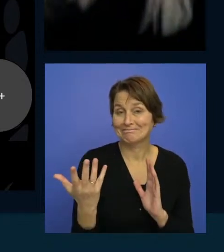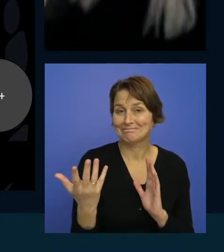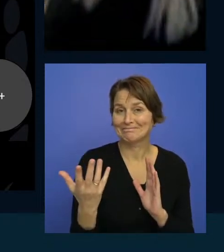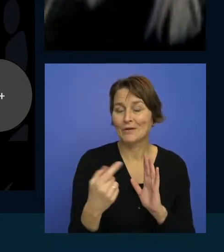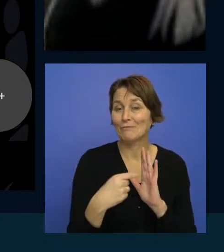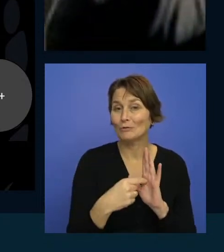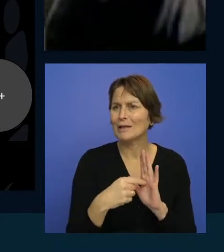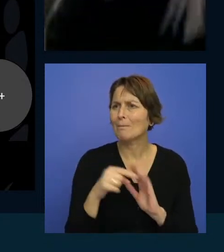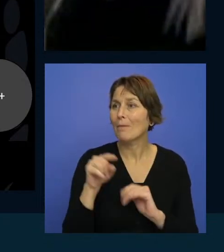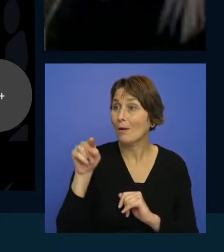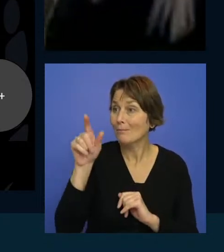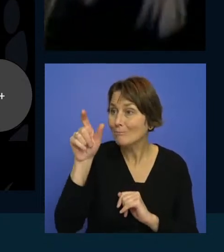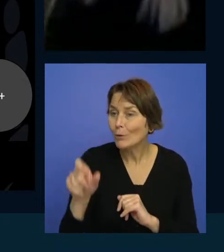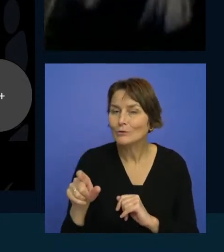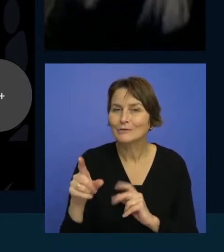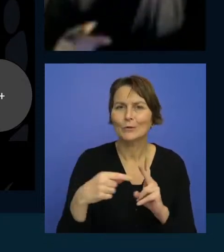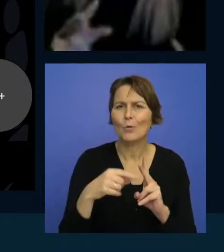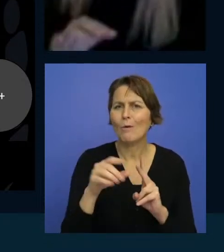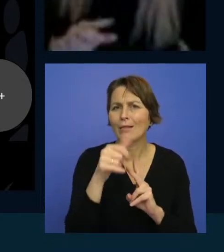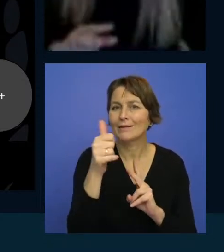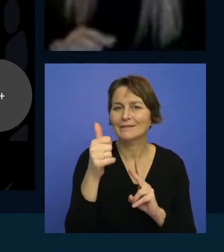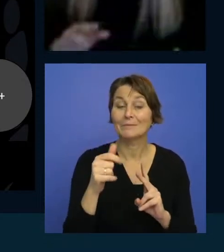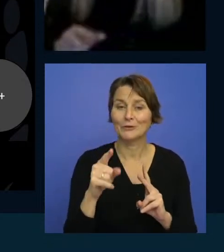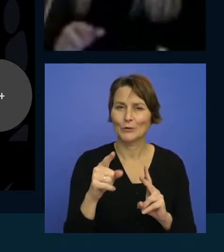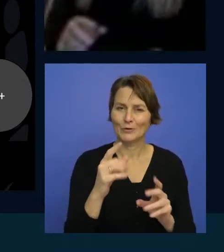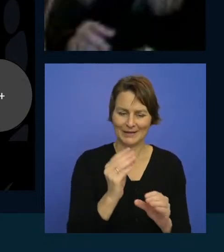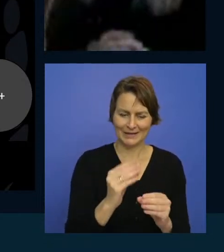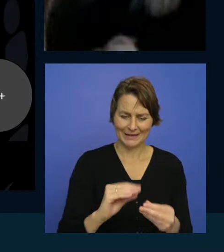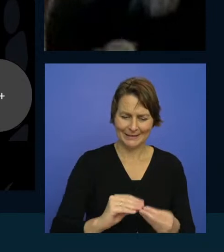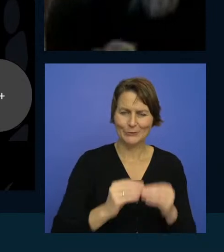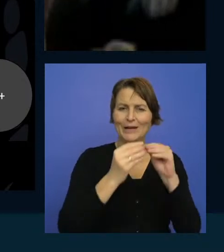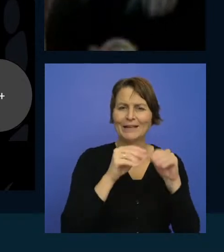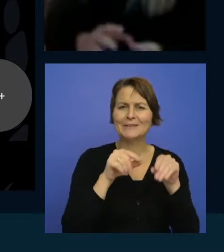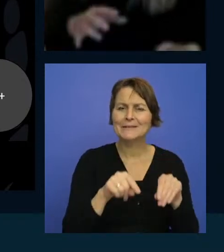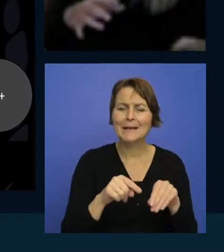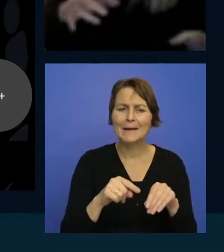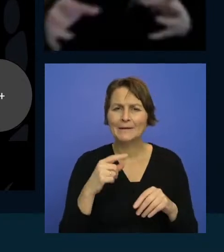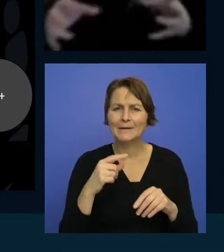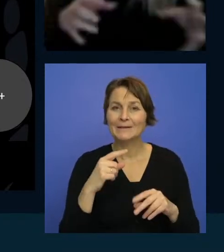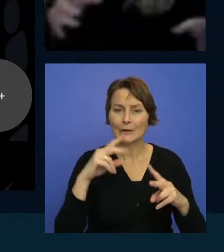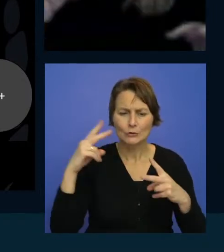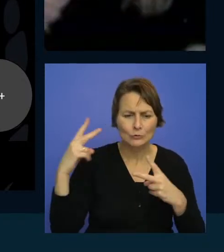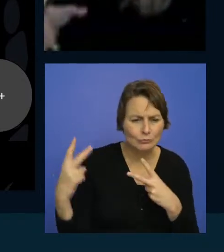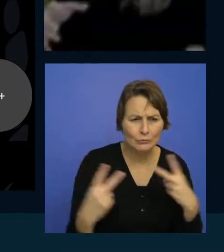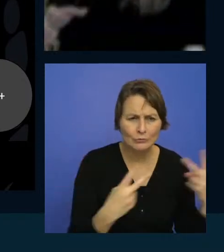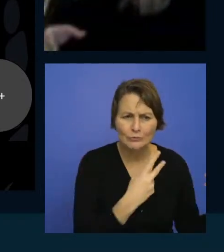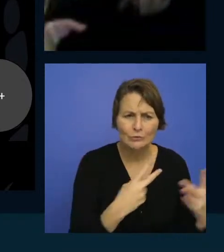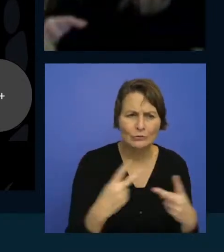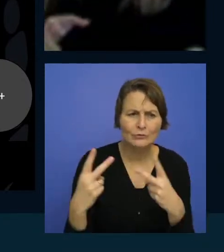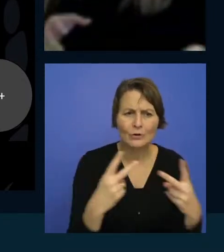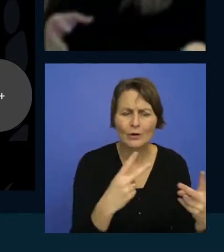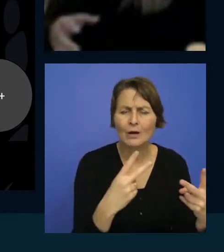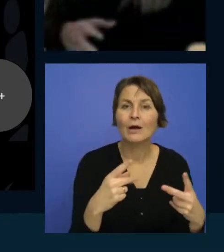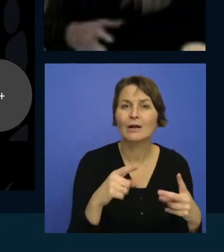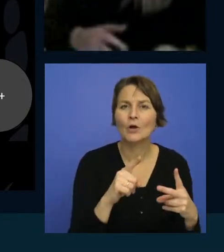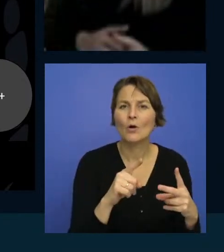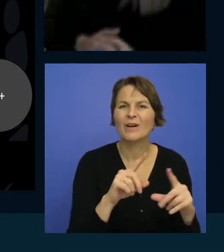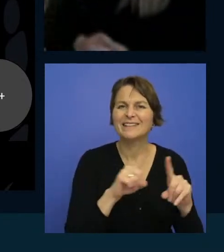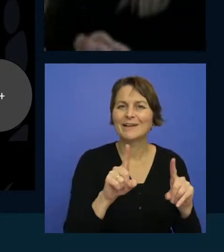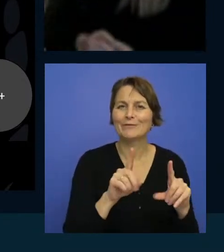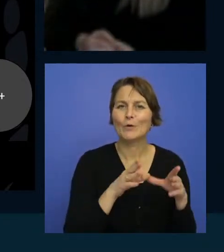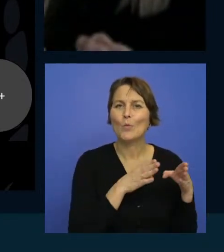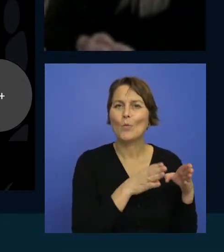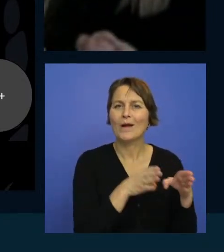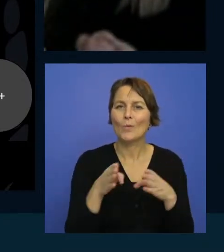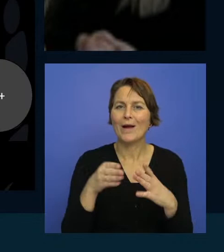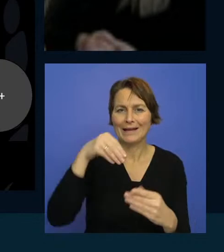or something else. You can create, or you can search and use the search experience as part of many different angles within Teams. So